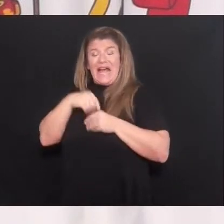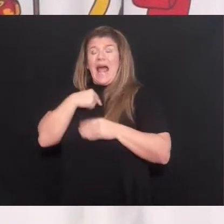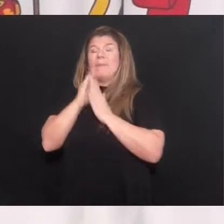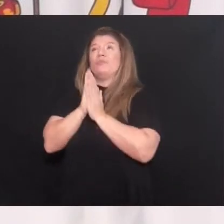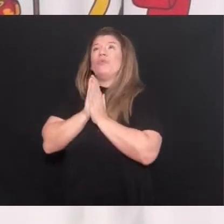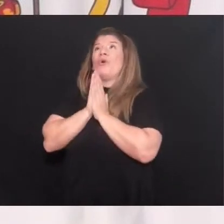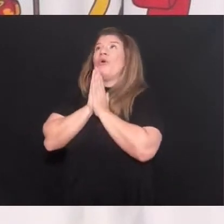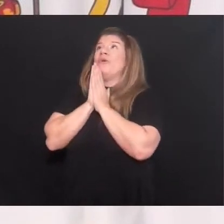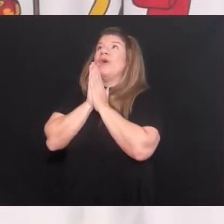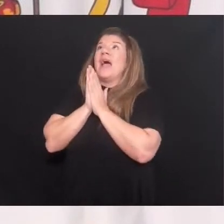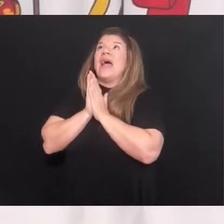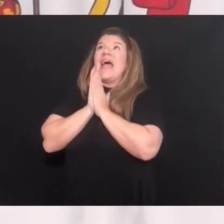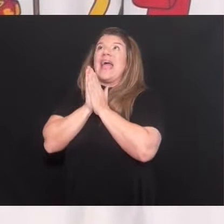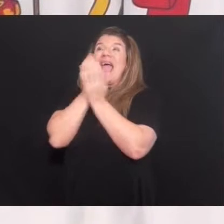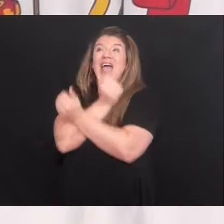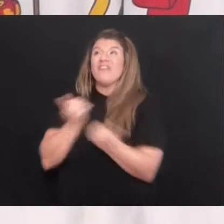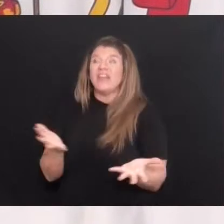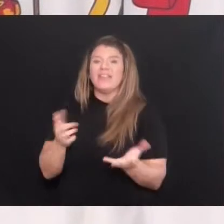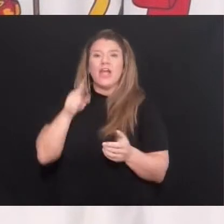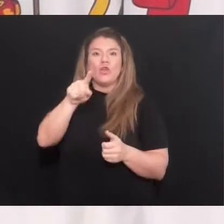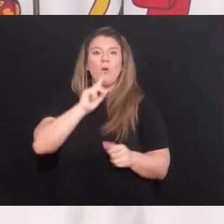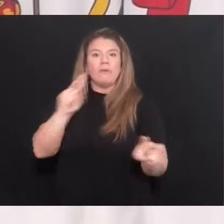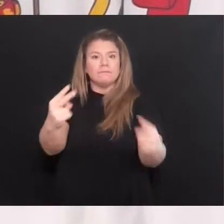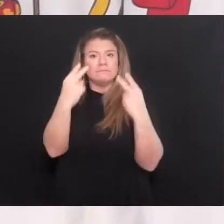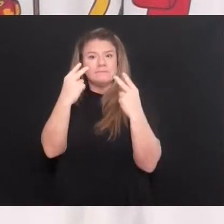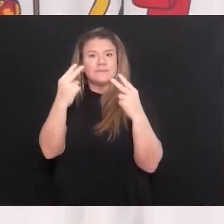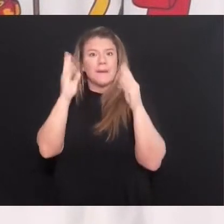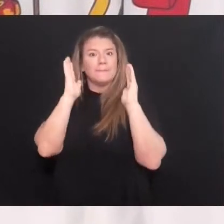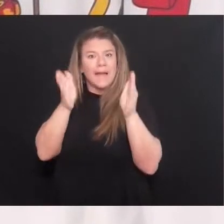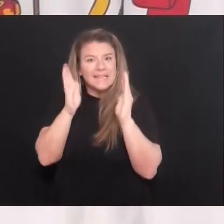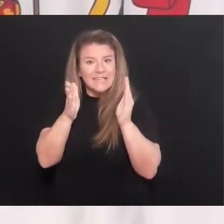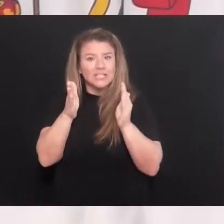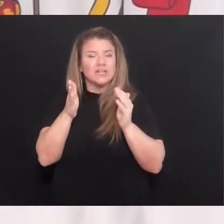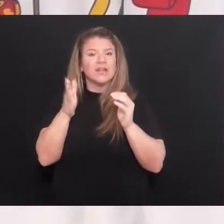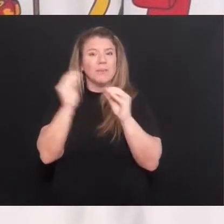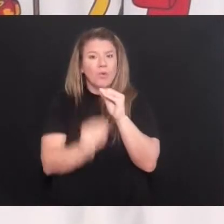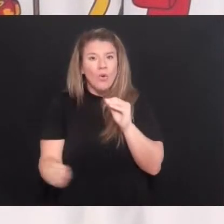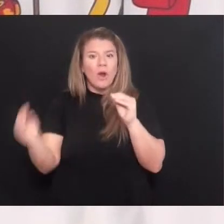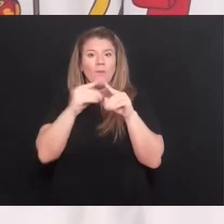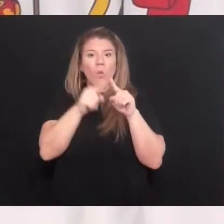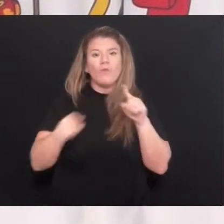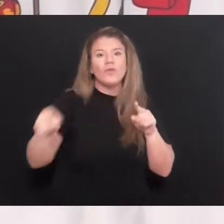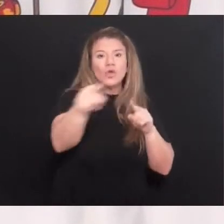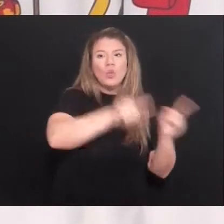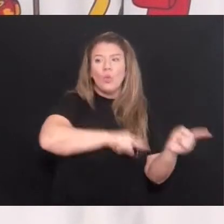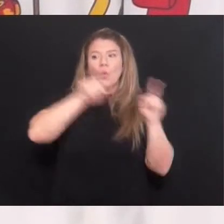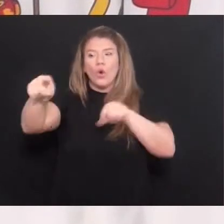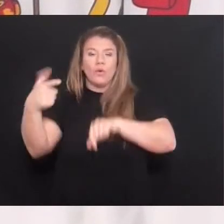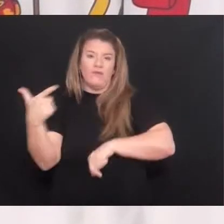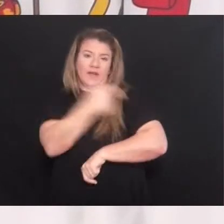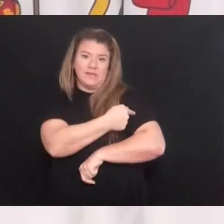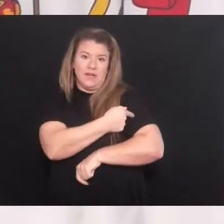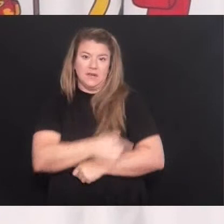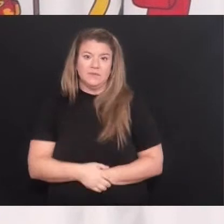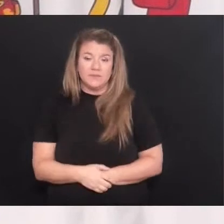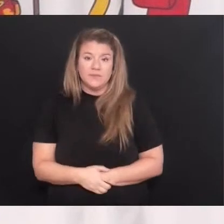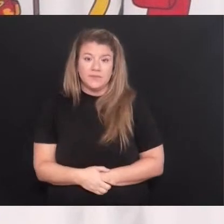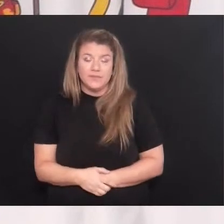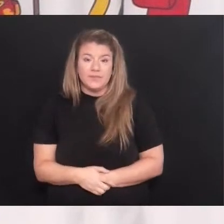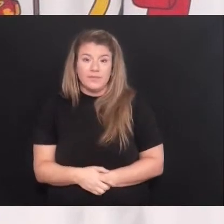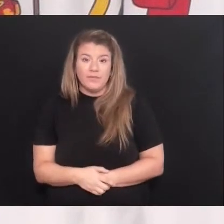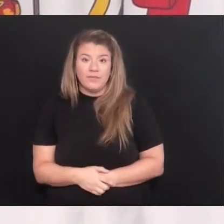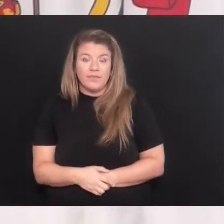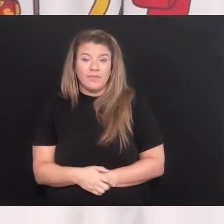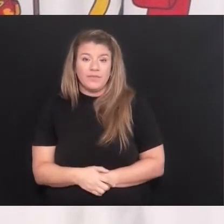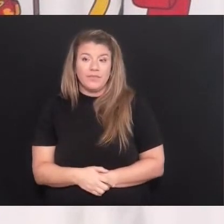in every way you'll listen to me, and more and more and more of you will get vaccinated. This thing